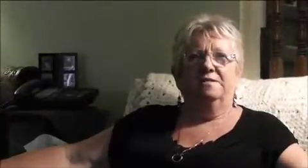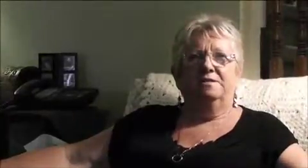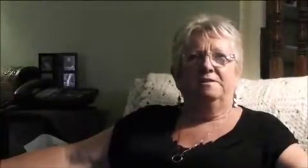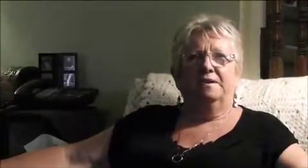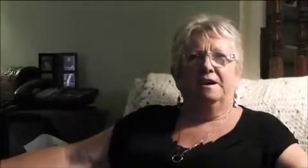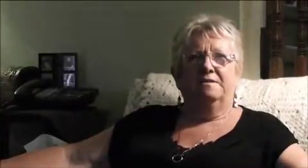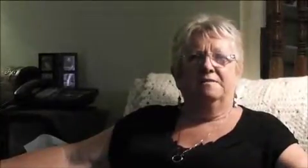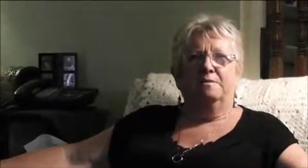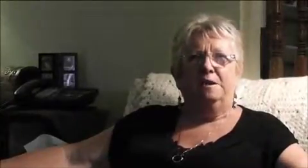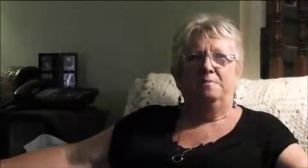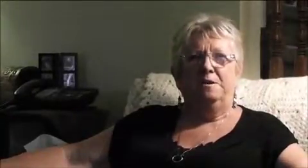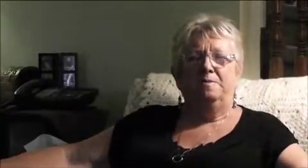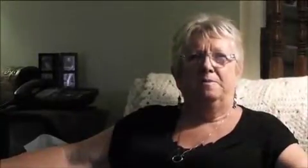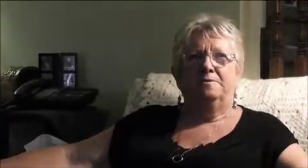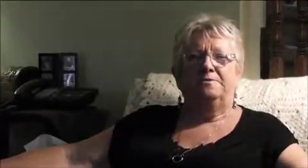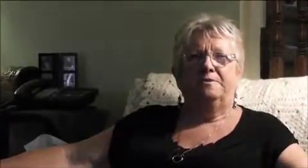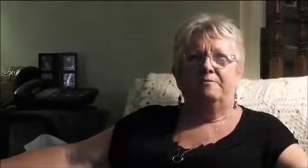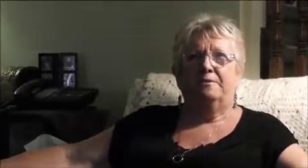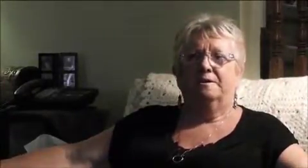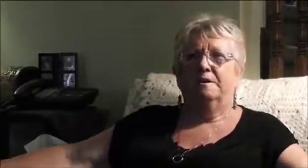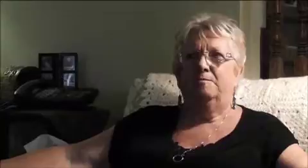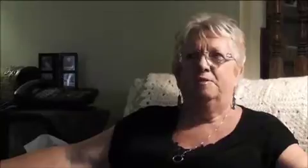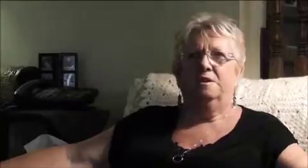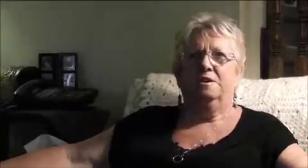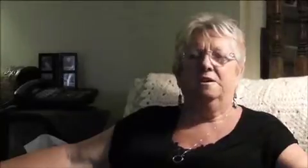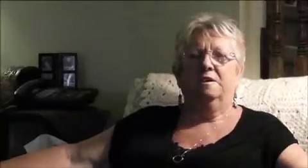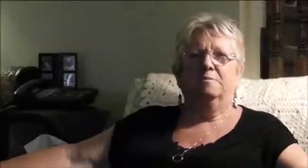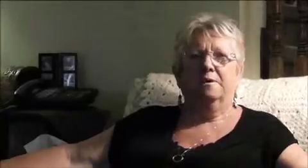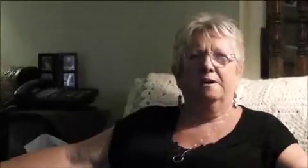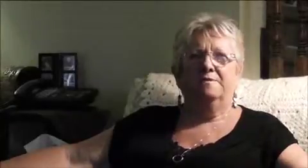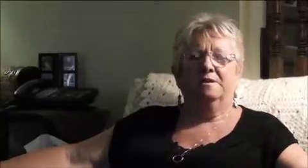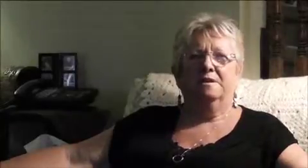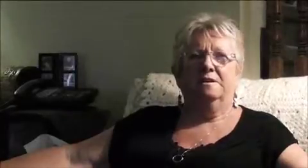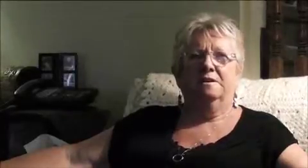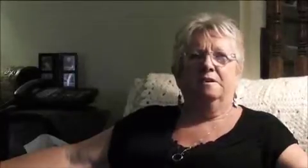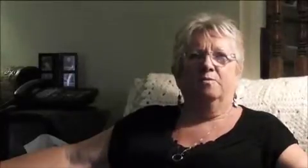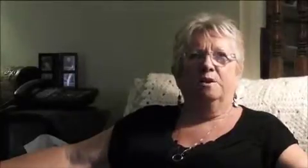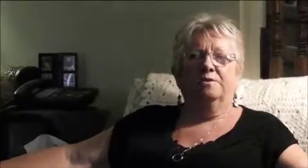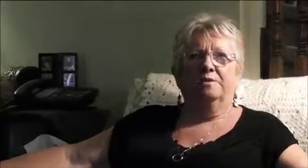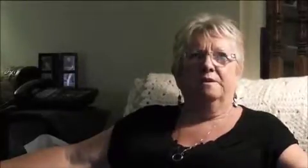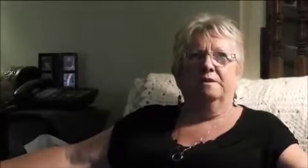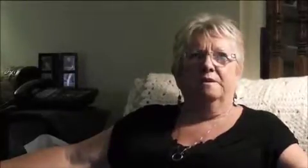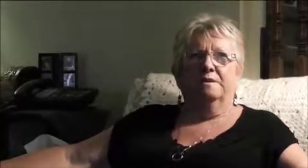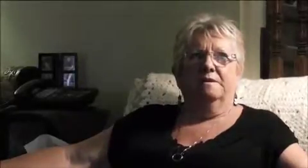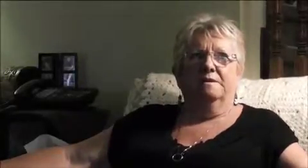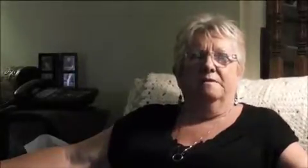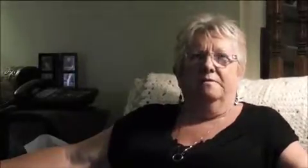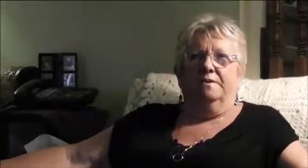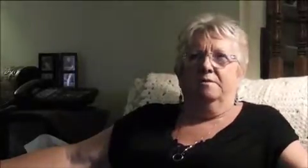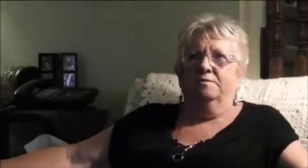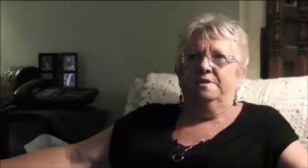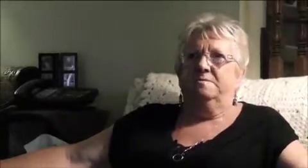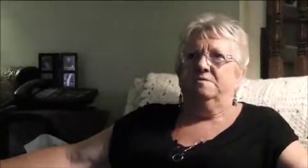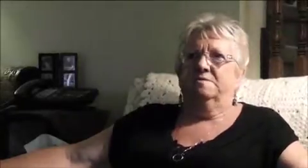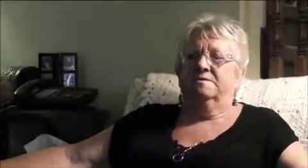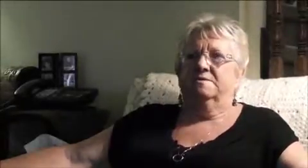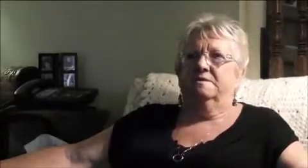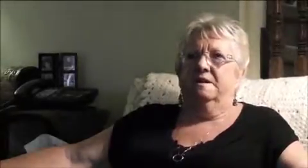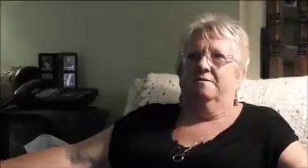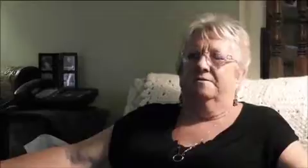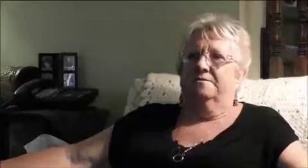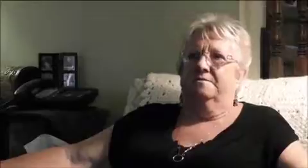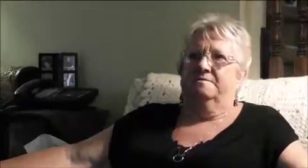I think that so many people suffer inwardly, privately, with their own